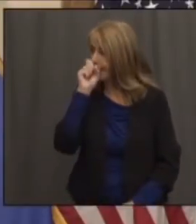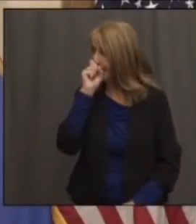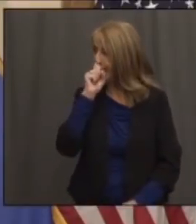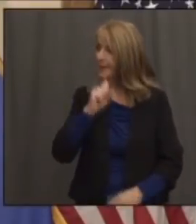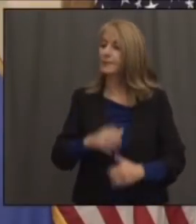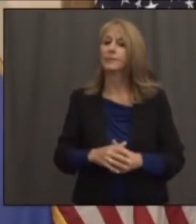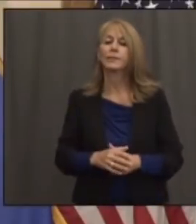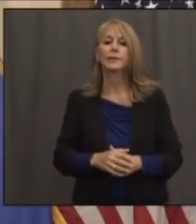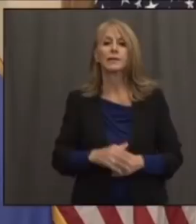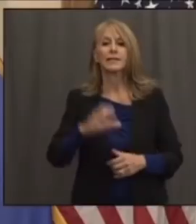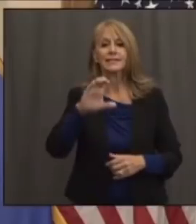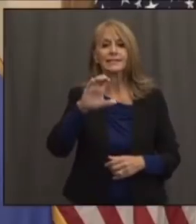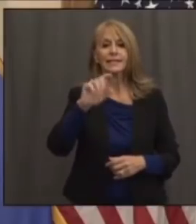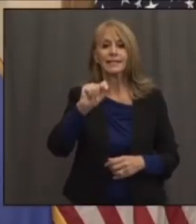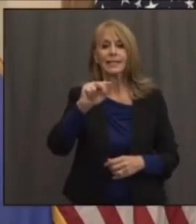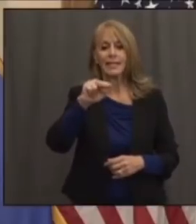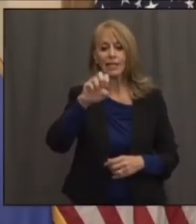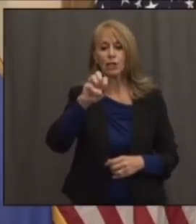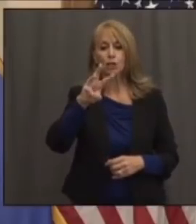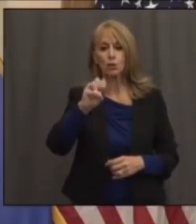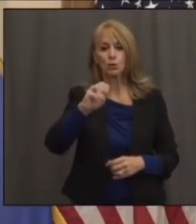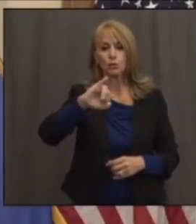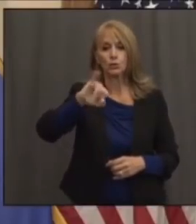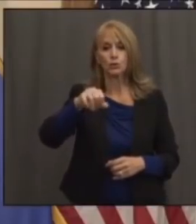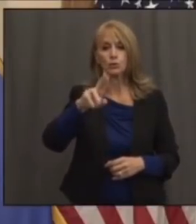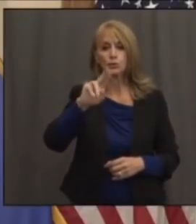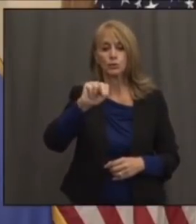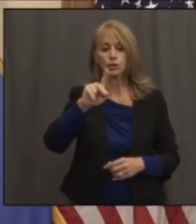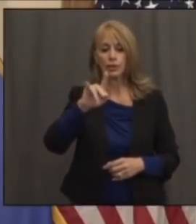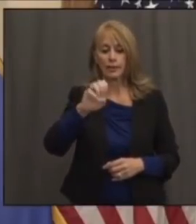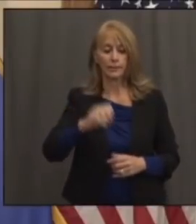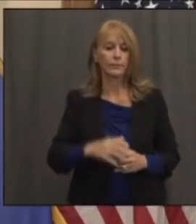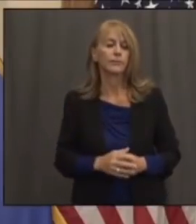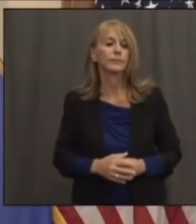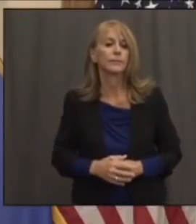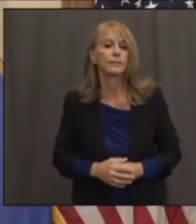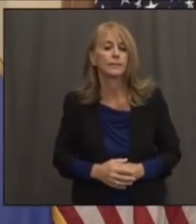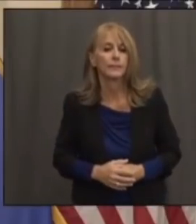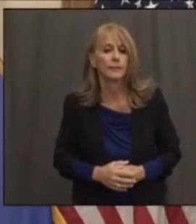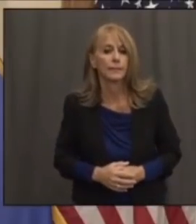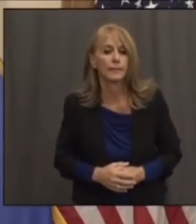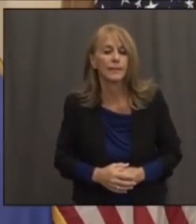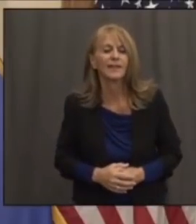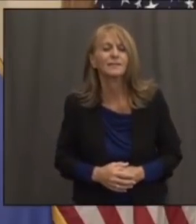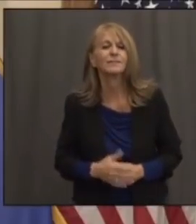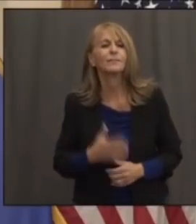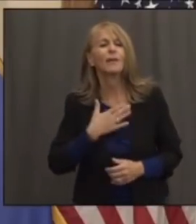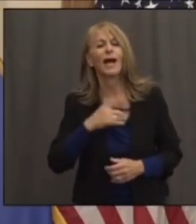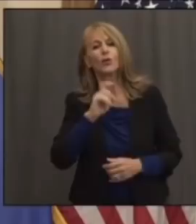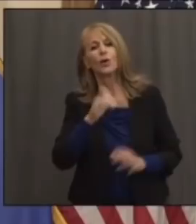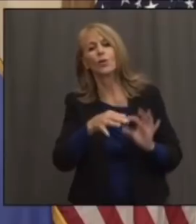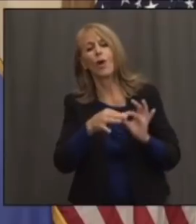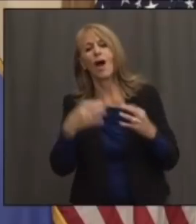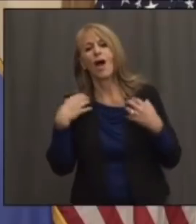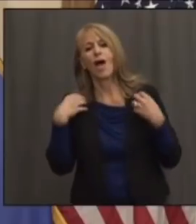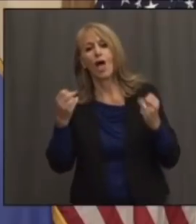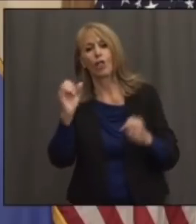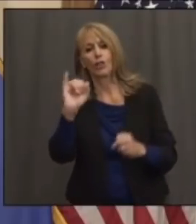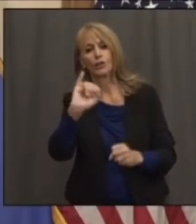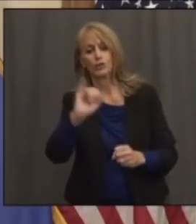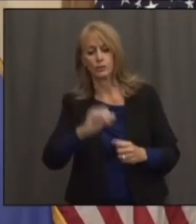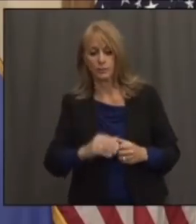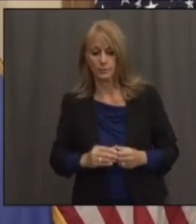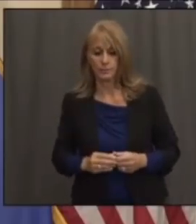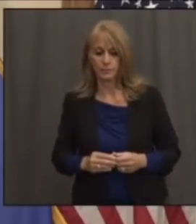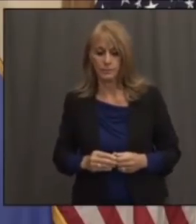CT News Junkie. Thanks, Max. Governor, I had a health insurance question for you. How do